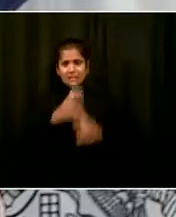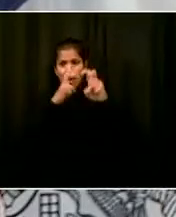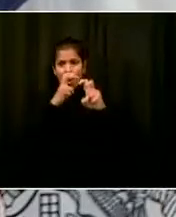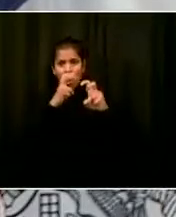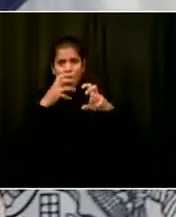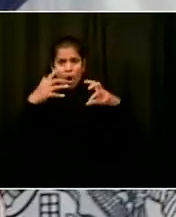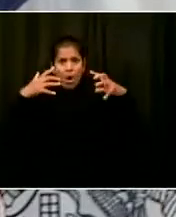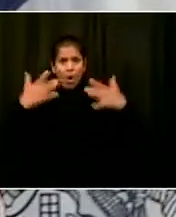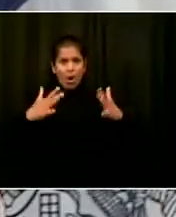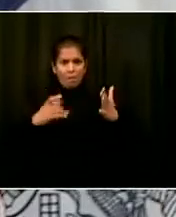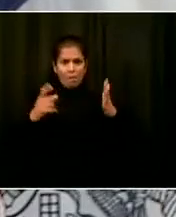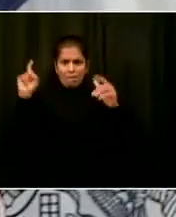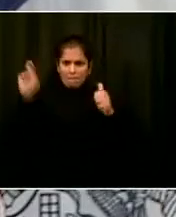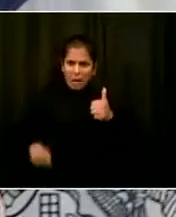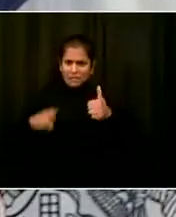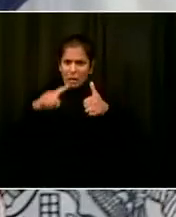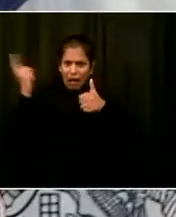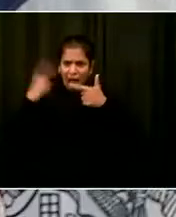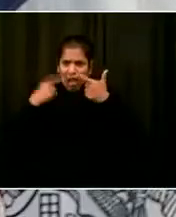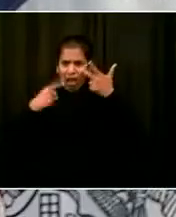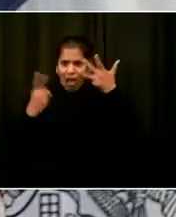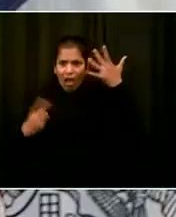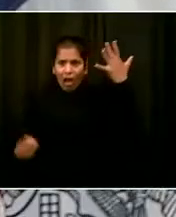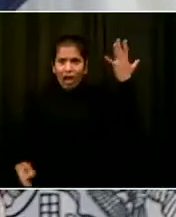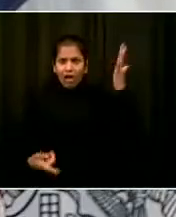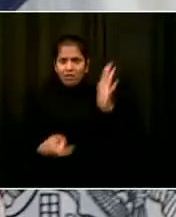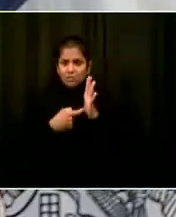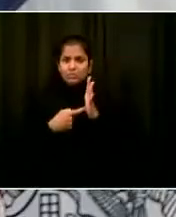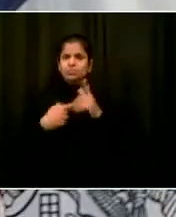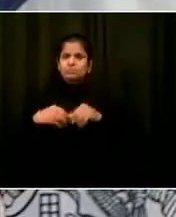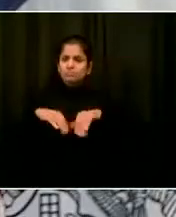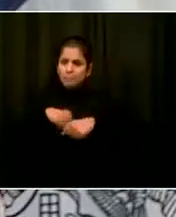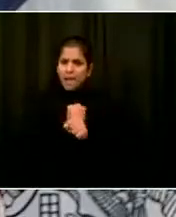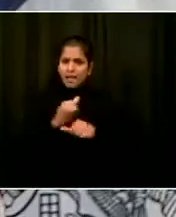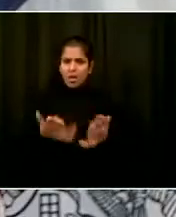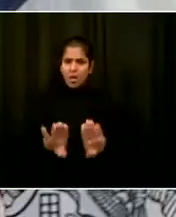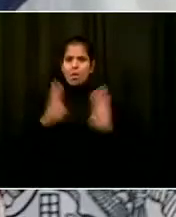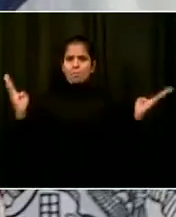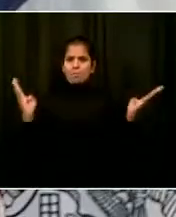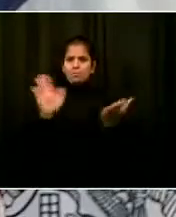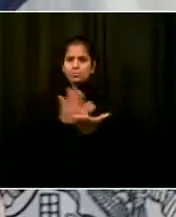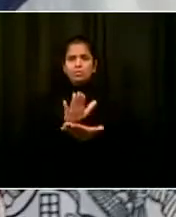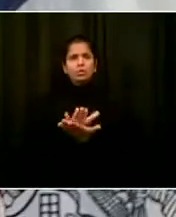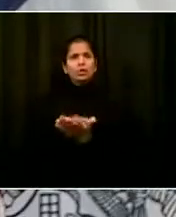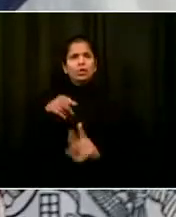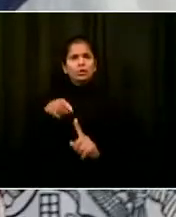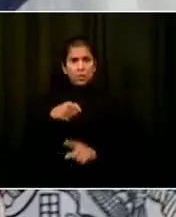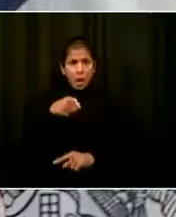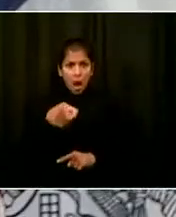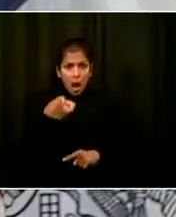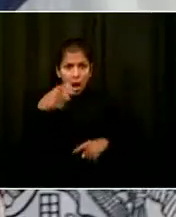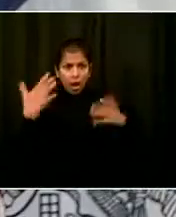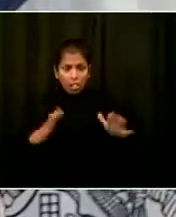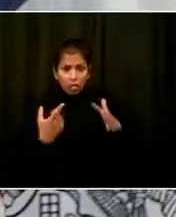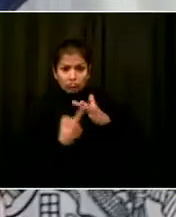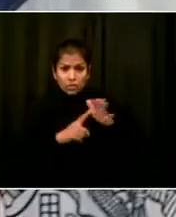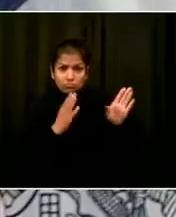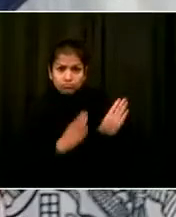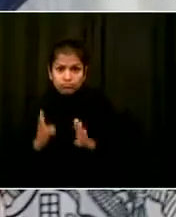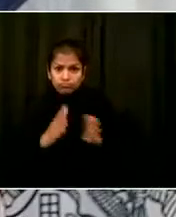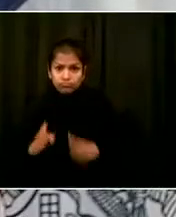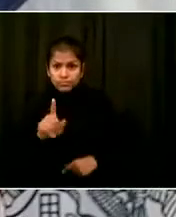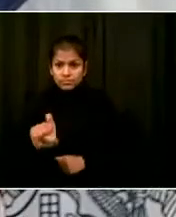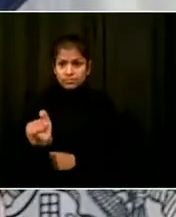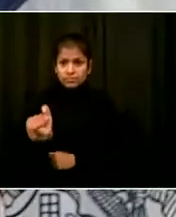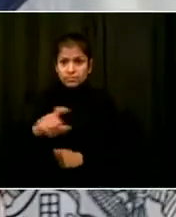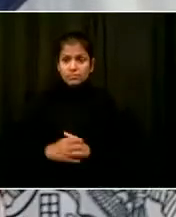laying the groundwork for that logistical challenge now and and what's steps are are taking place yeah shant I've been on a number of calls with our Healthcare